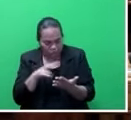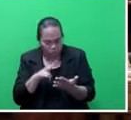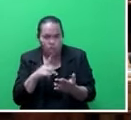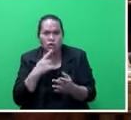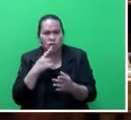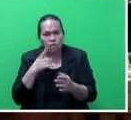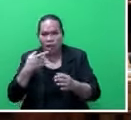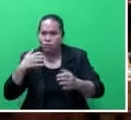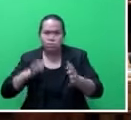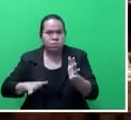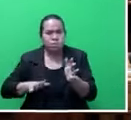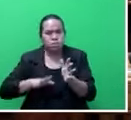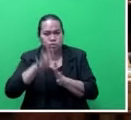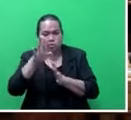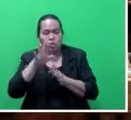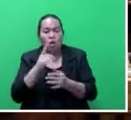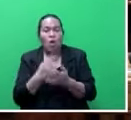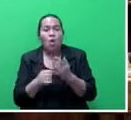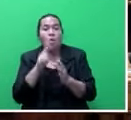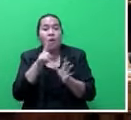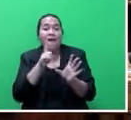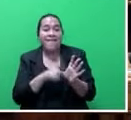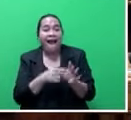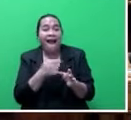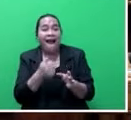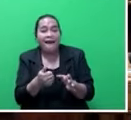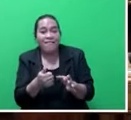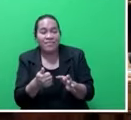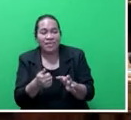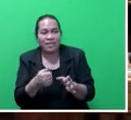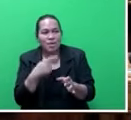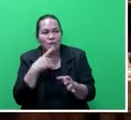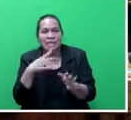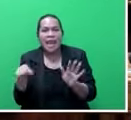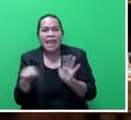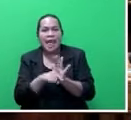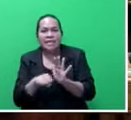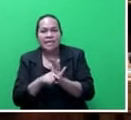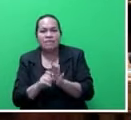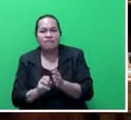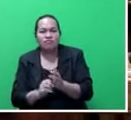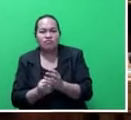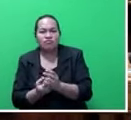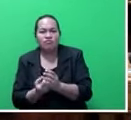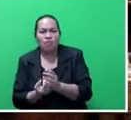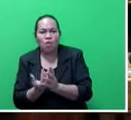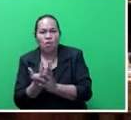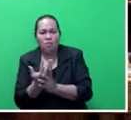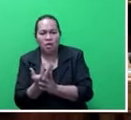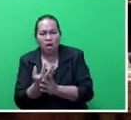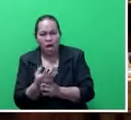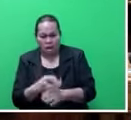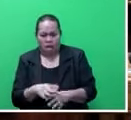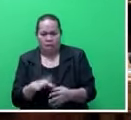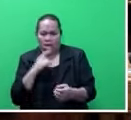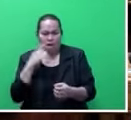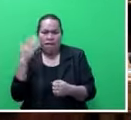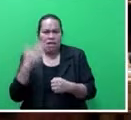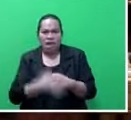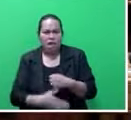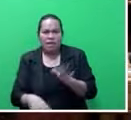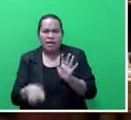unprecedented is that only 1 year after that, there was negative growth. There was never ever a negative growth in this